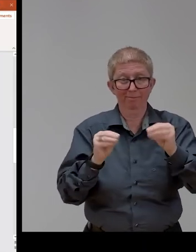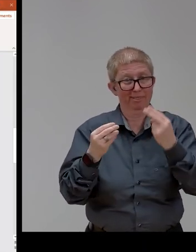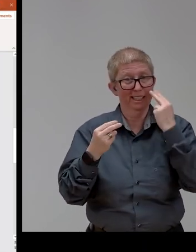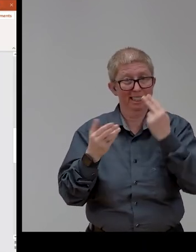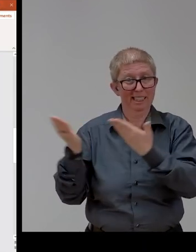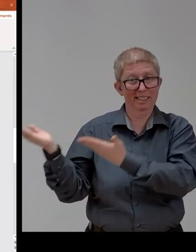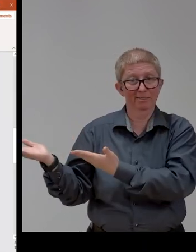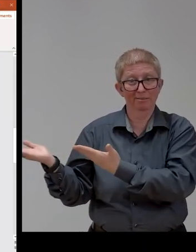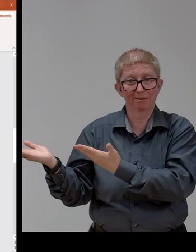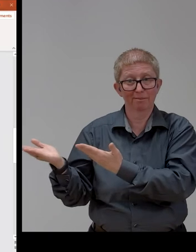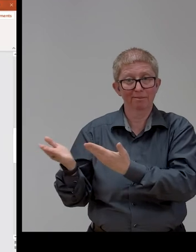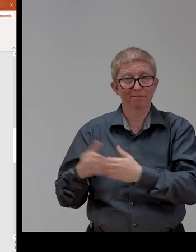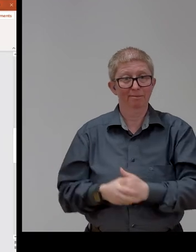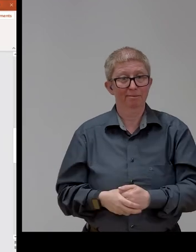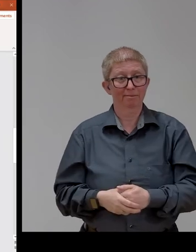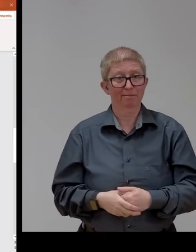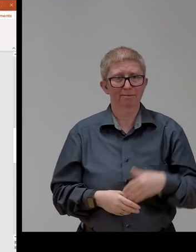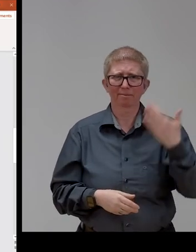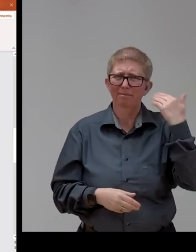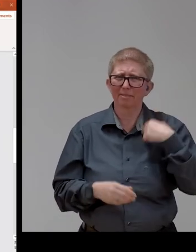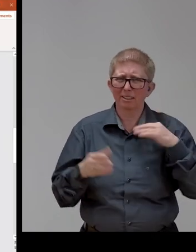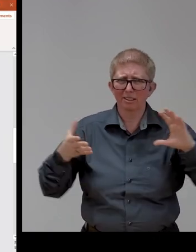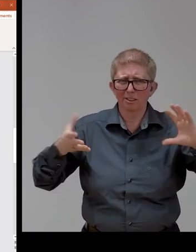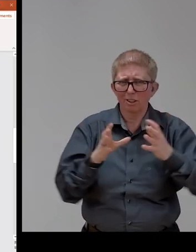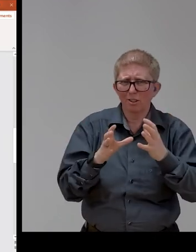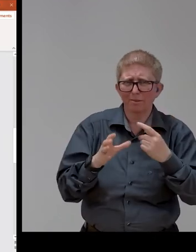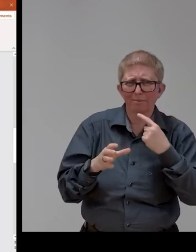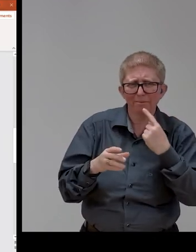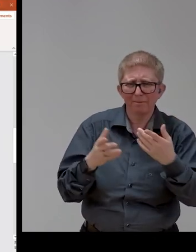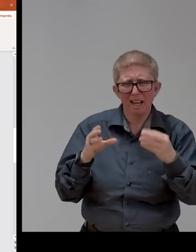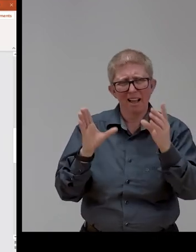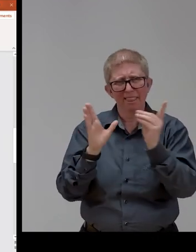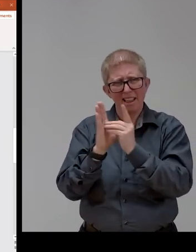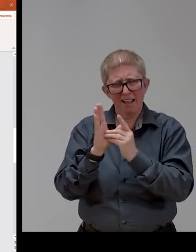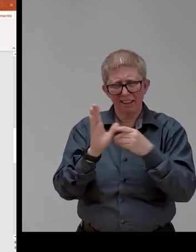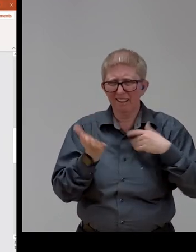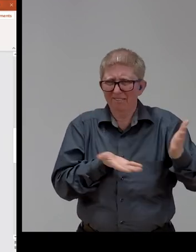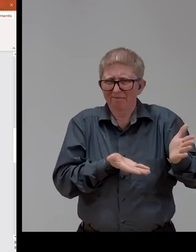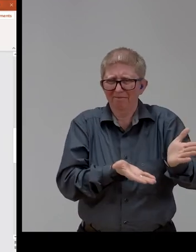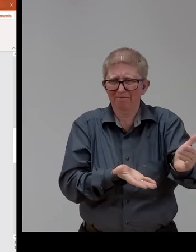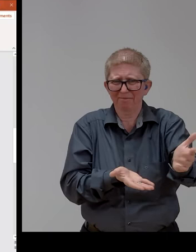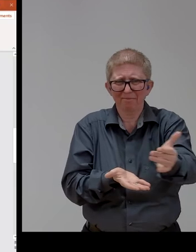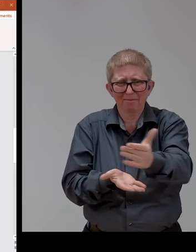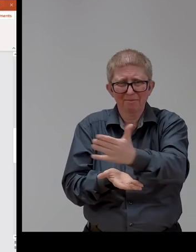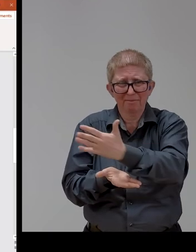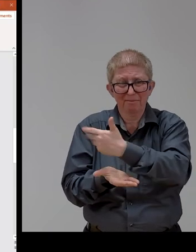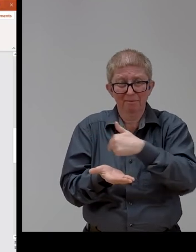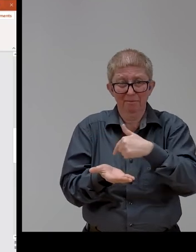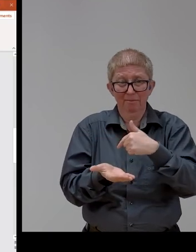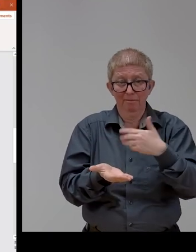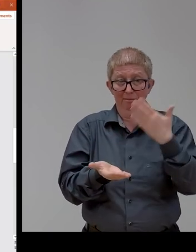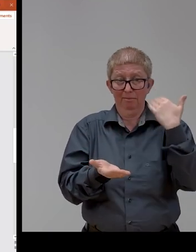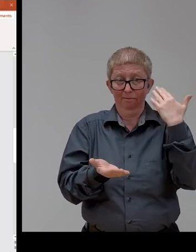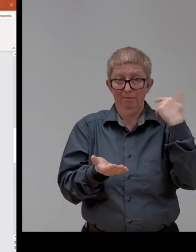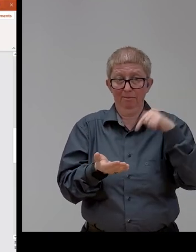When I mentioned about generating data, testing the temperature, when the COVID set in, there was a survey that was done by